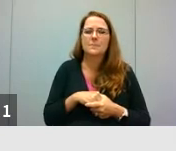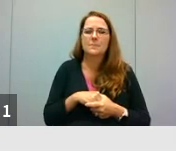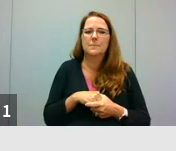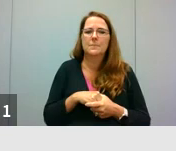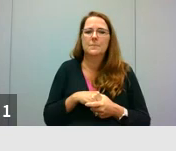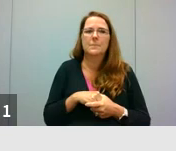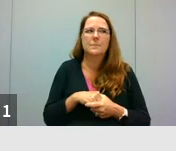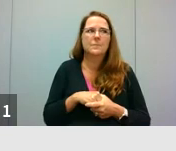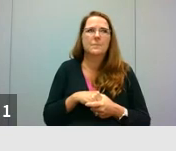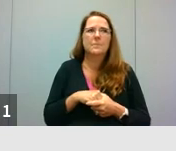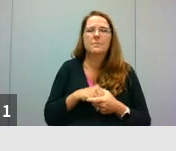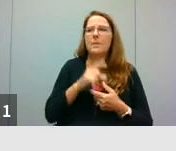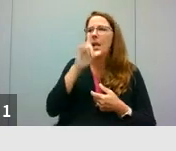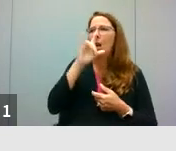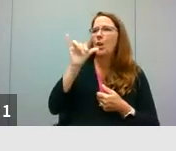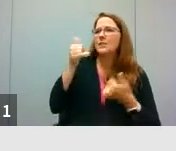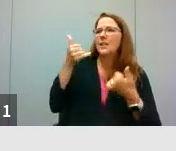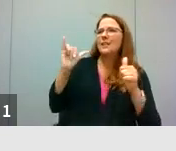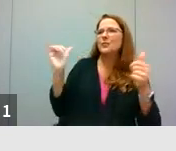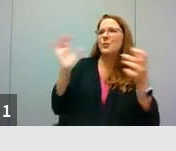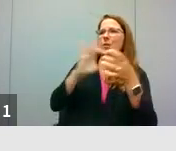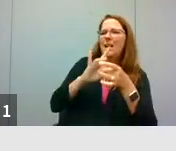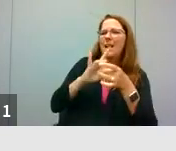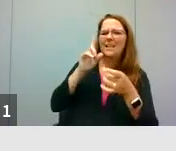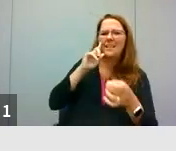Looks like they're still connecting.